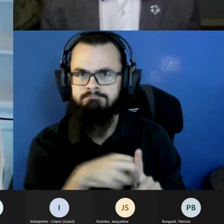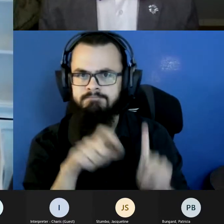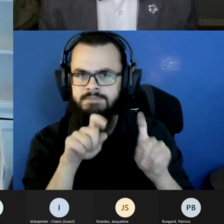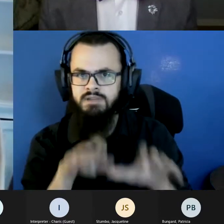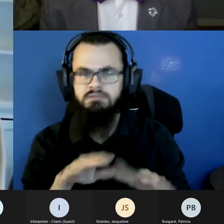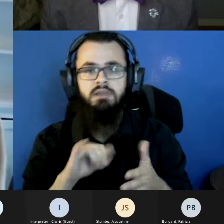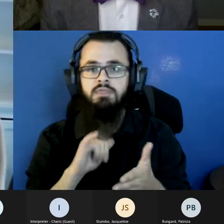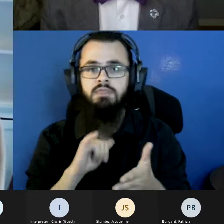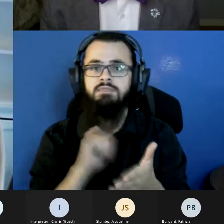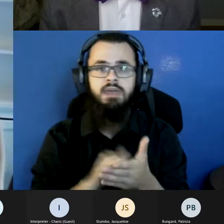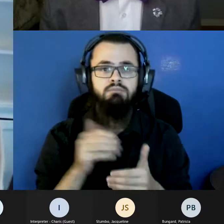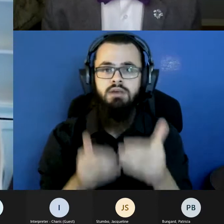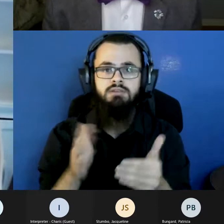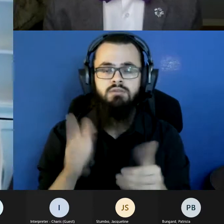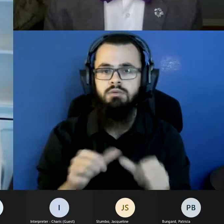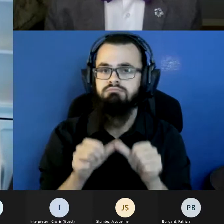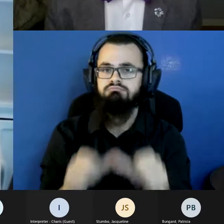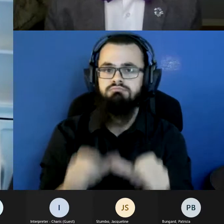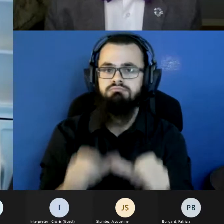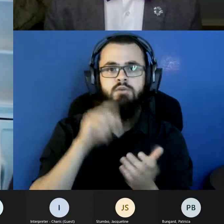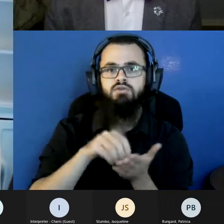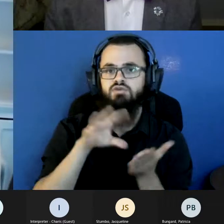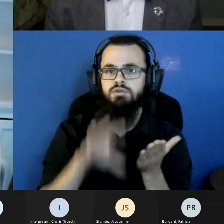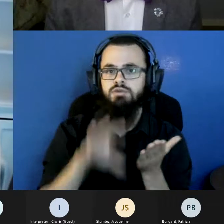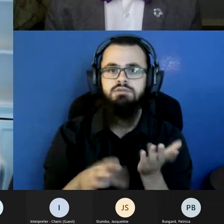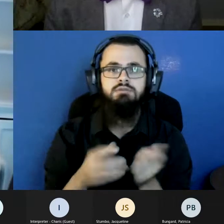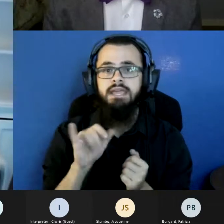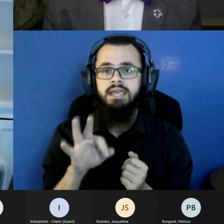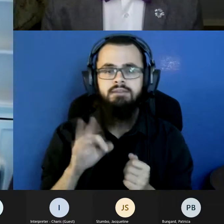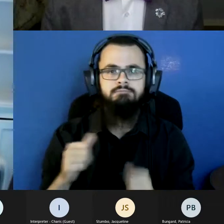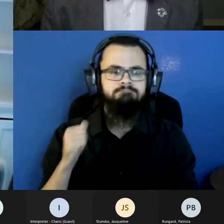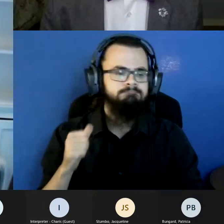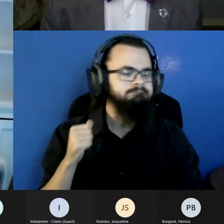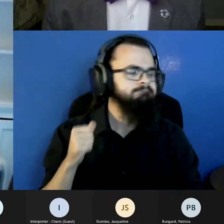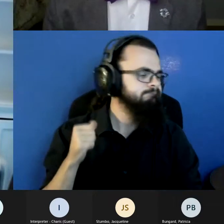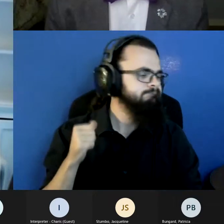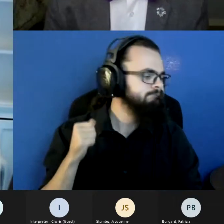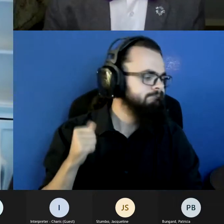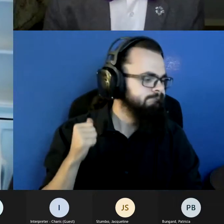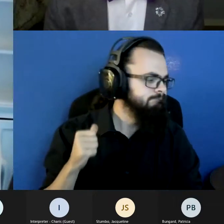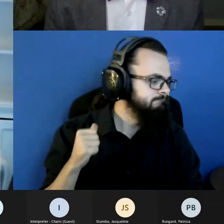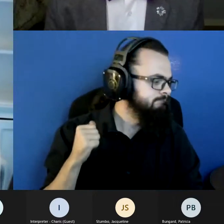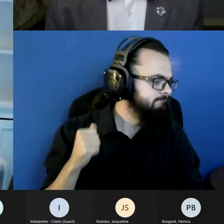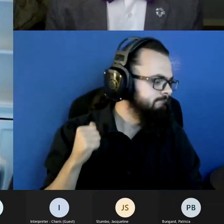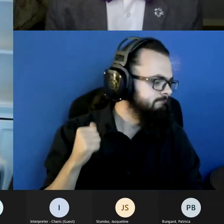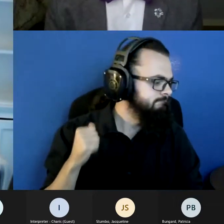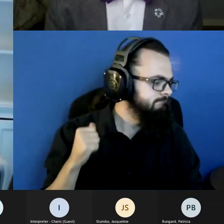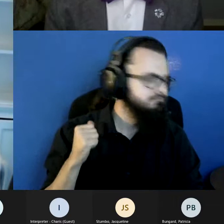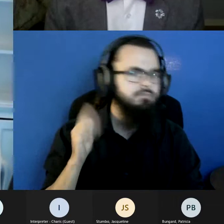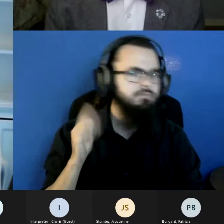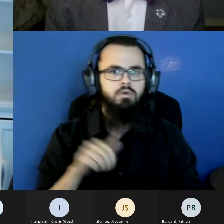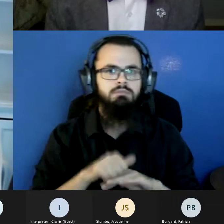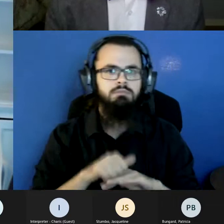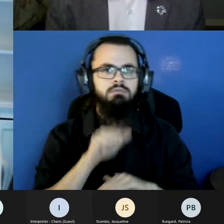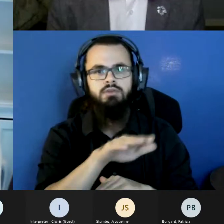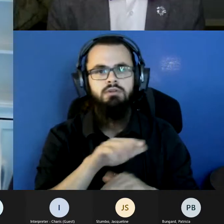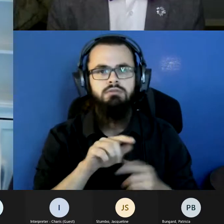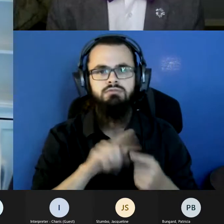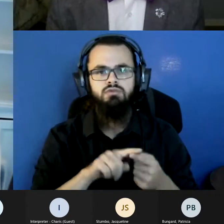continue that process for students. If they continue to avoid compliance, they will be referred to community standards and